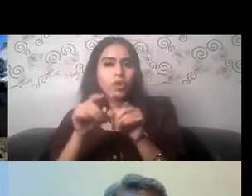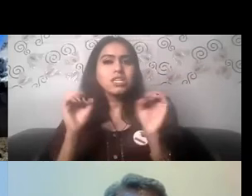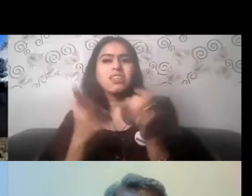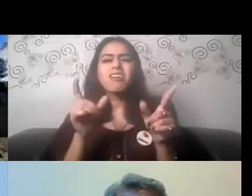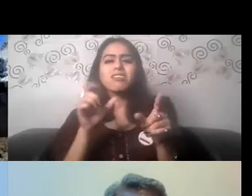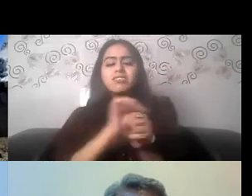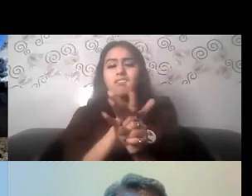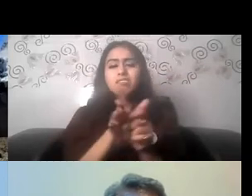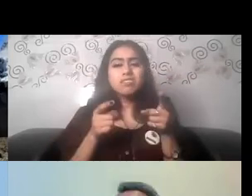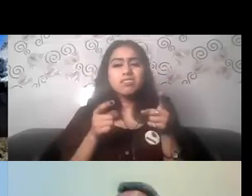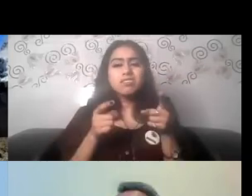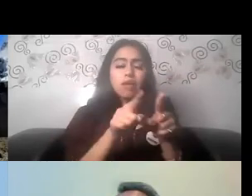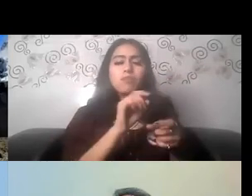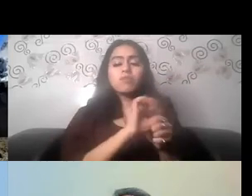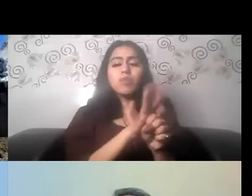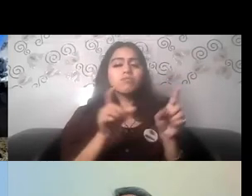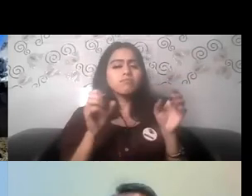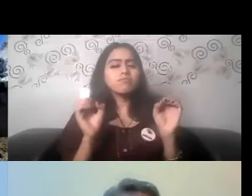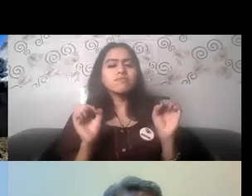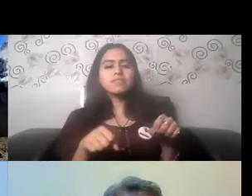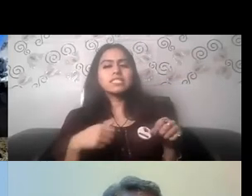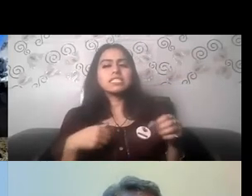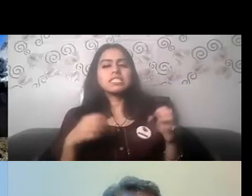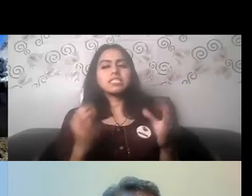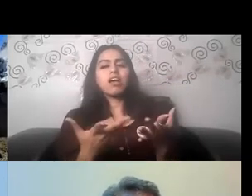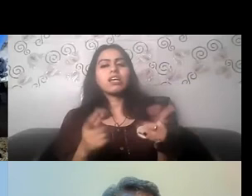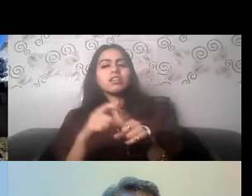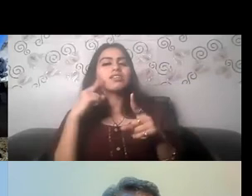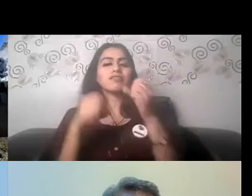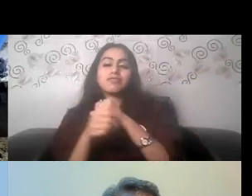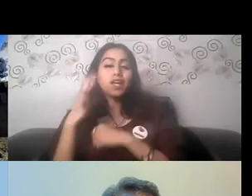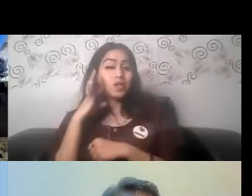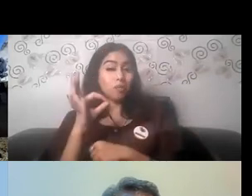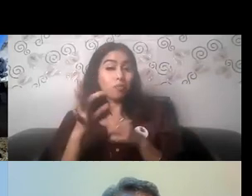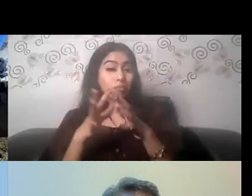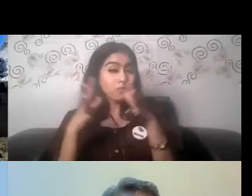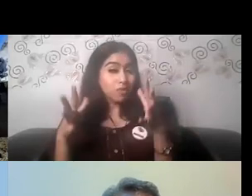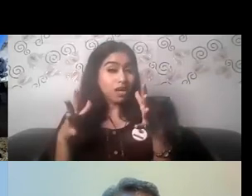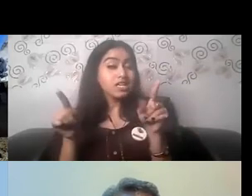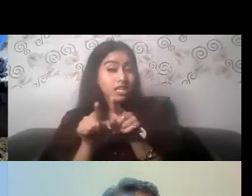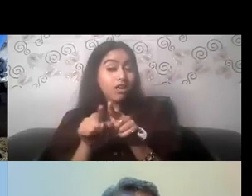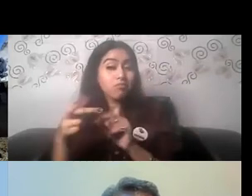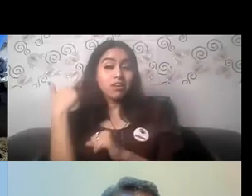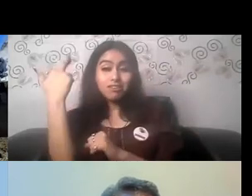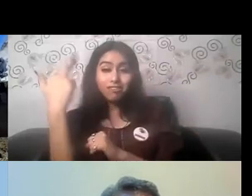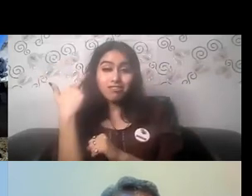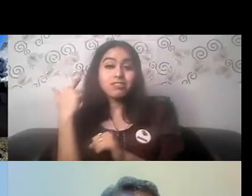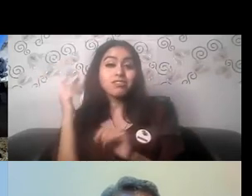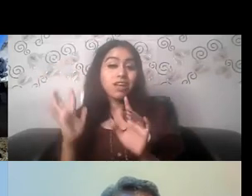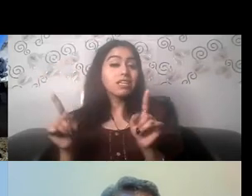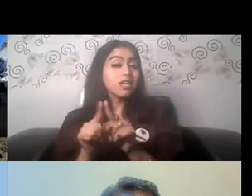pandemic. The organizations are actually thinking, digital is so important, we need to now bake this in, because we've